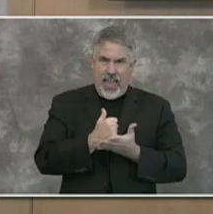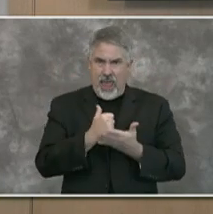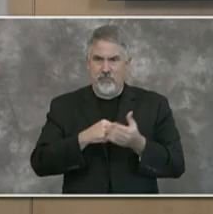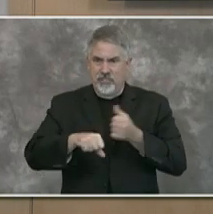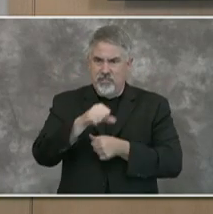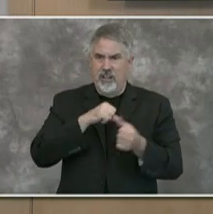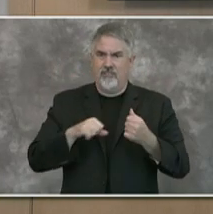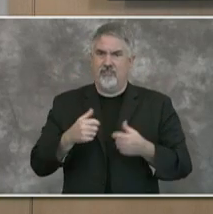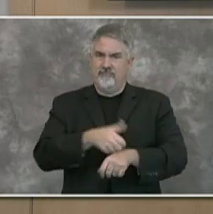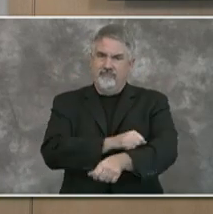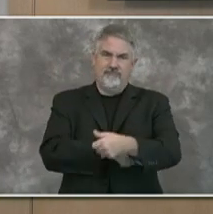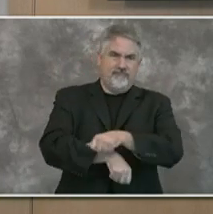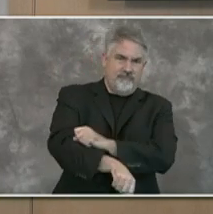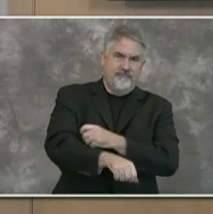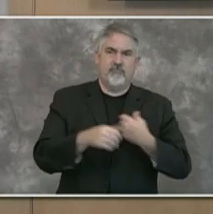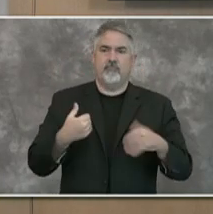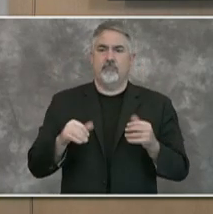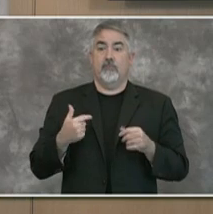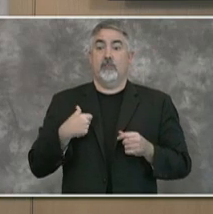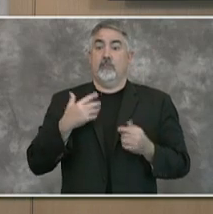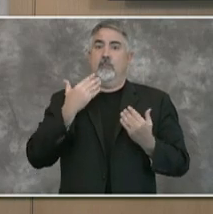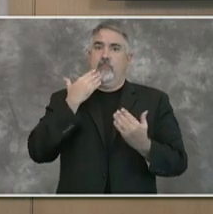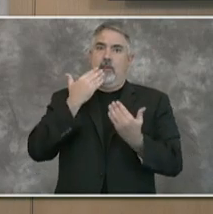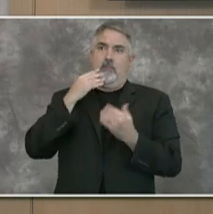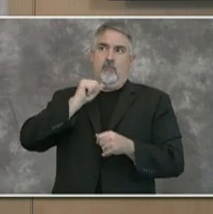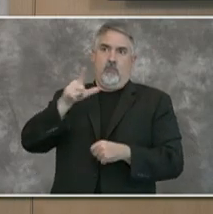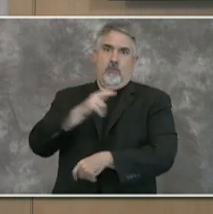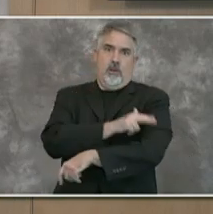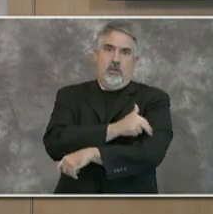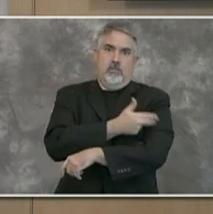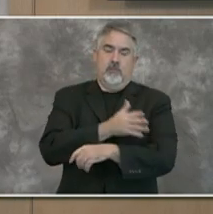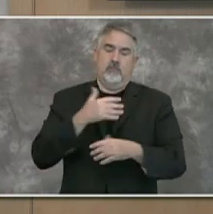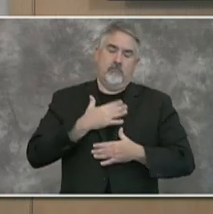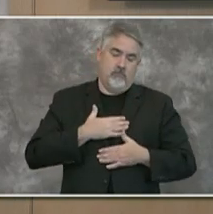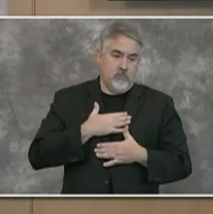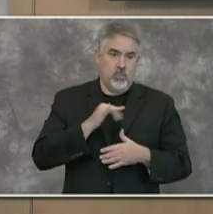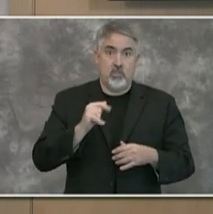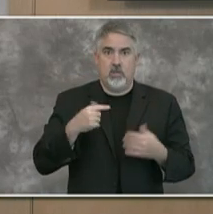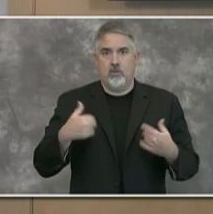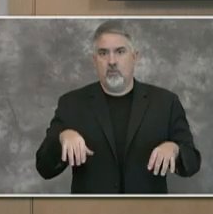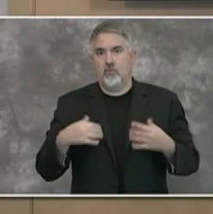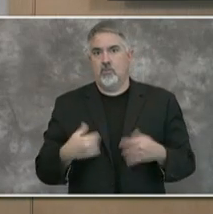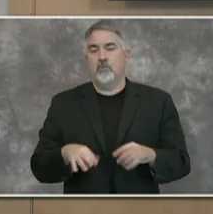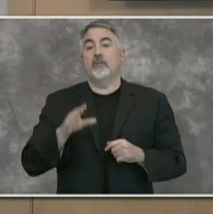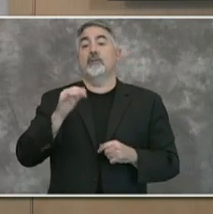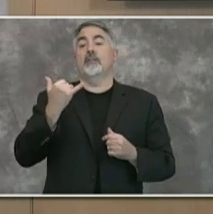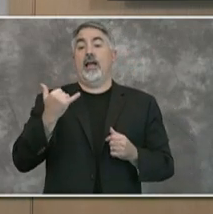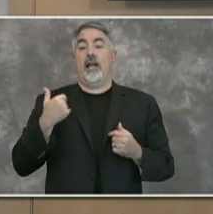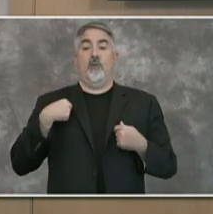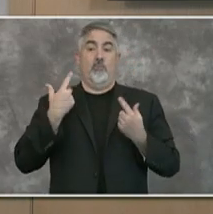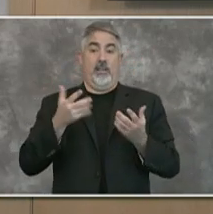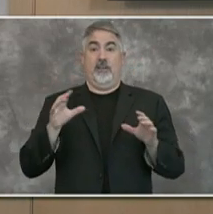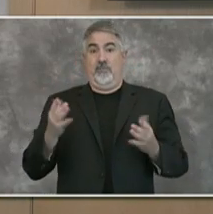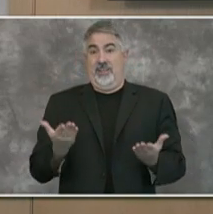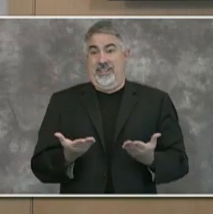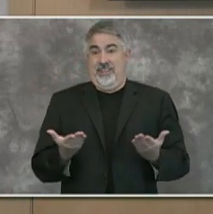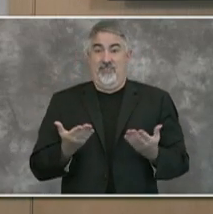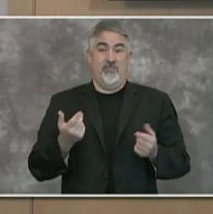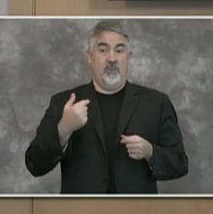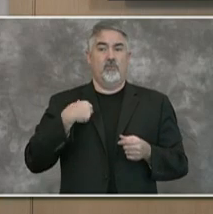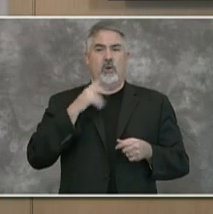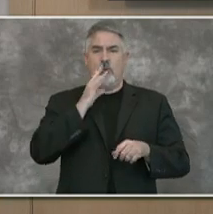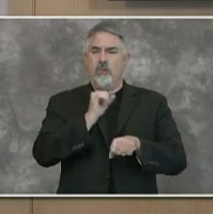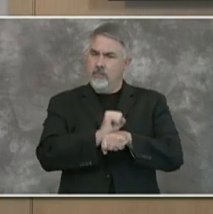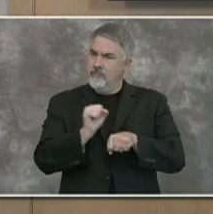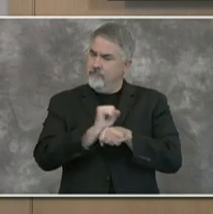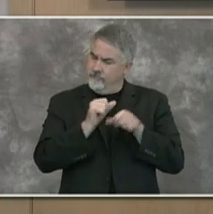together. So again, we are grateful and appreciative for everyone who is out there and all that they are doing, and we here at the county will continue to work every day to